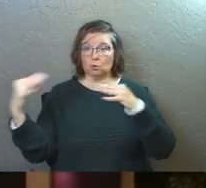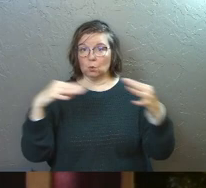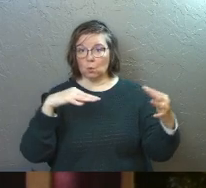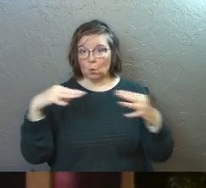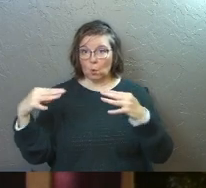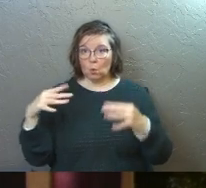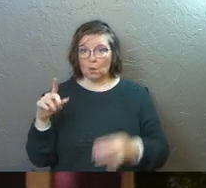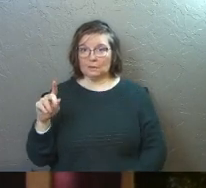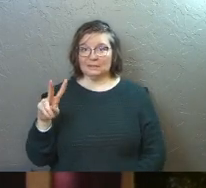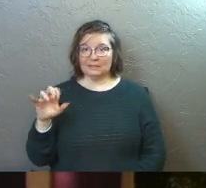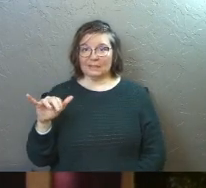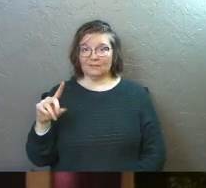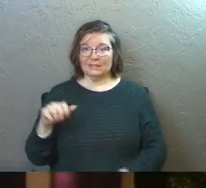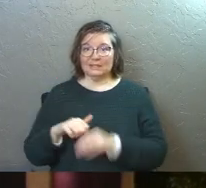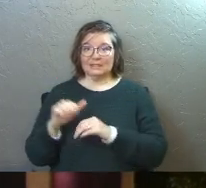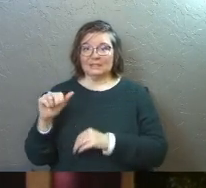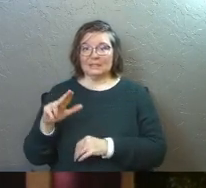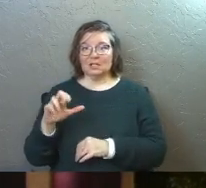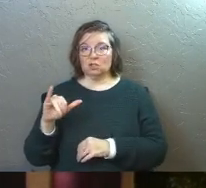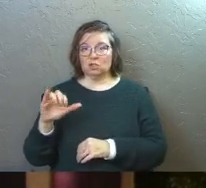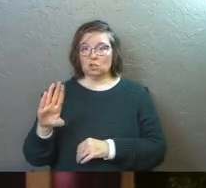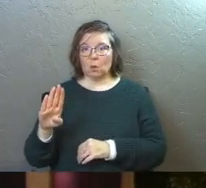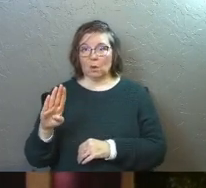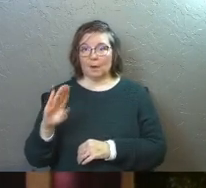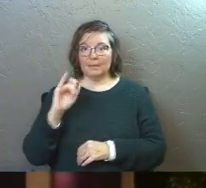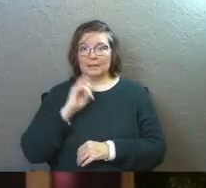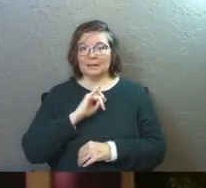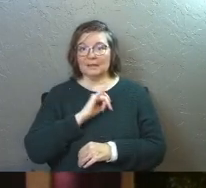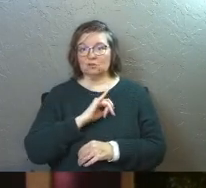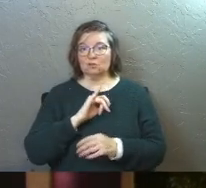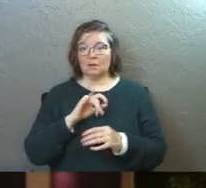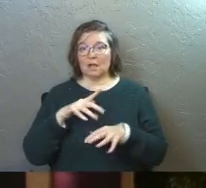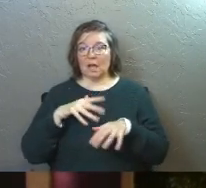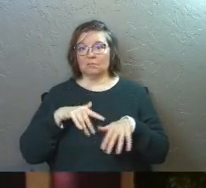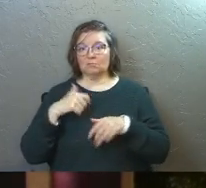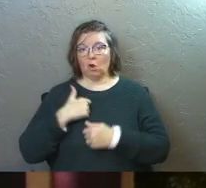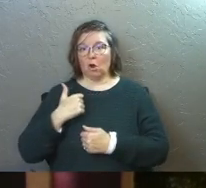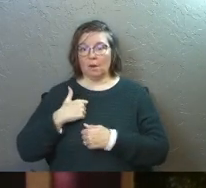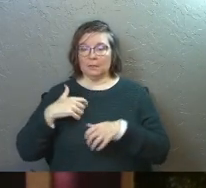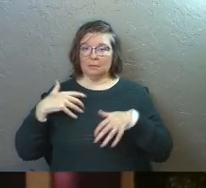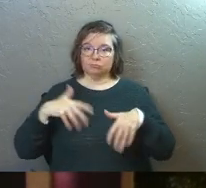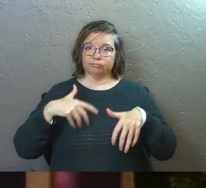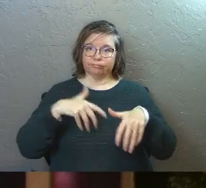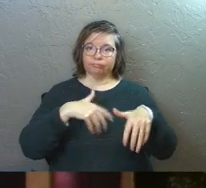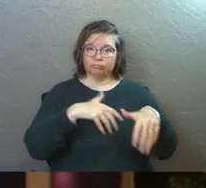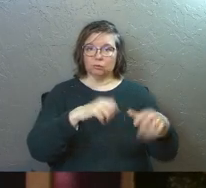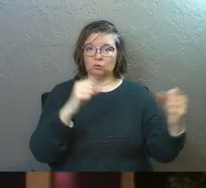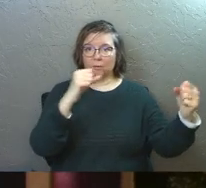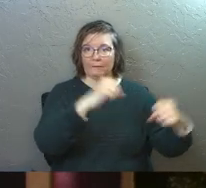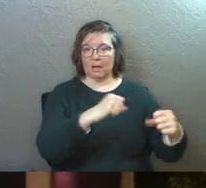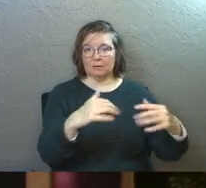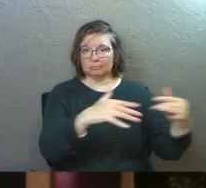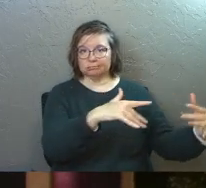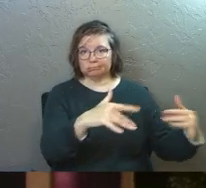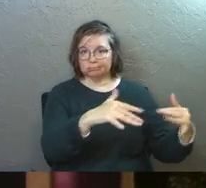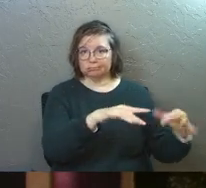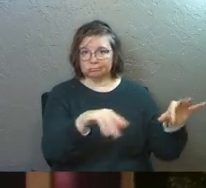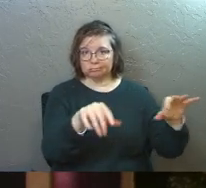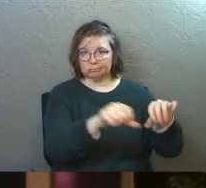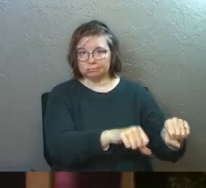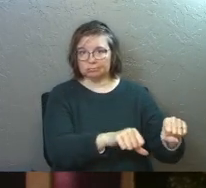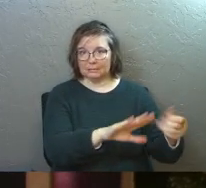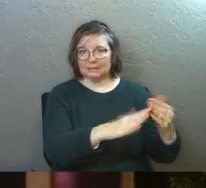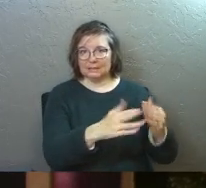war, David sent Joab and the Israelite army to fight the Ammonites. They destroyed the Ammonite army and laid siege to the city of Rabbah.